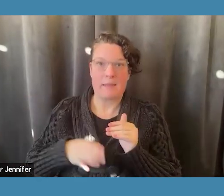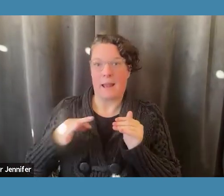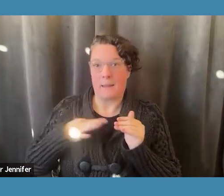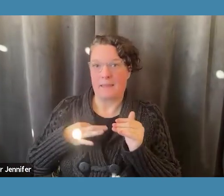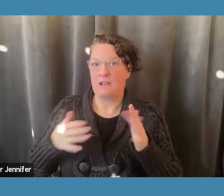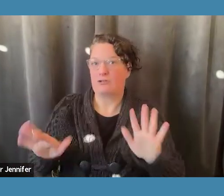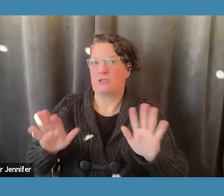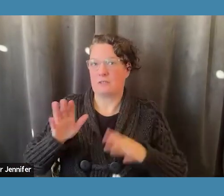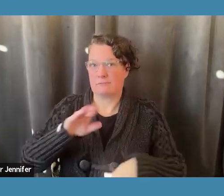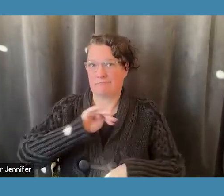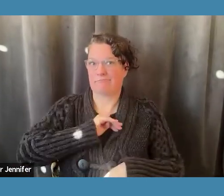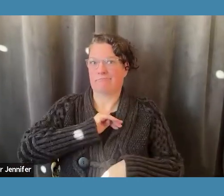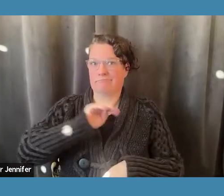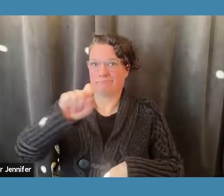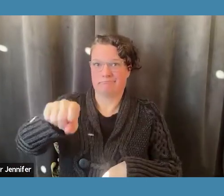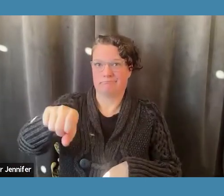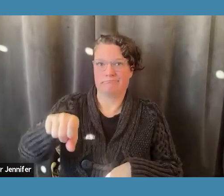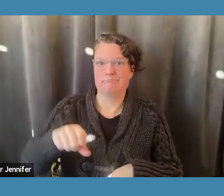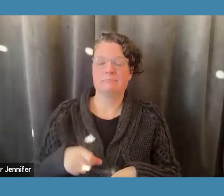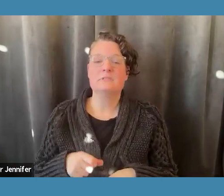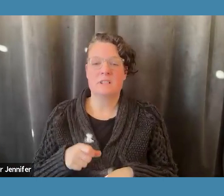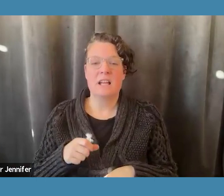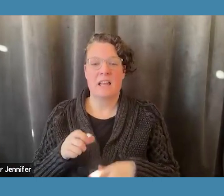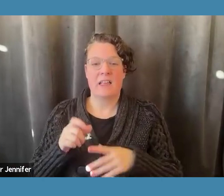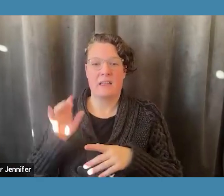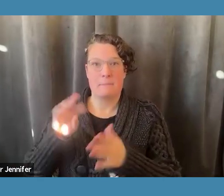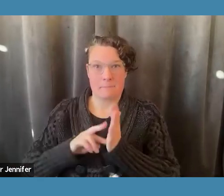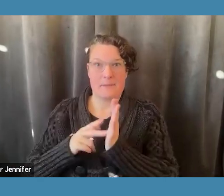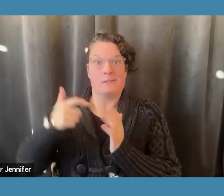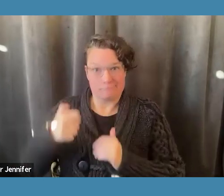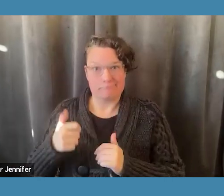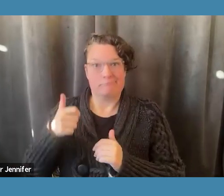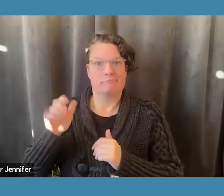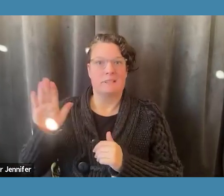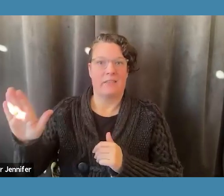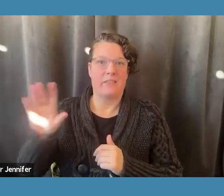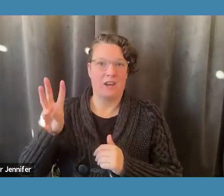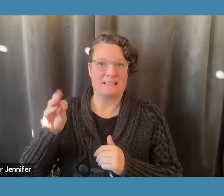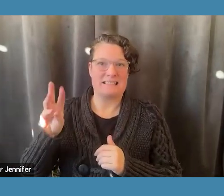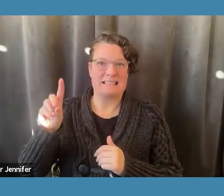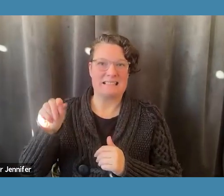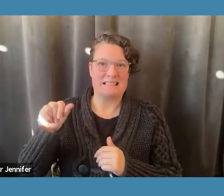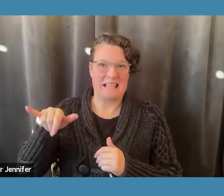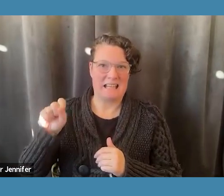and that's when their 60 days starts counting down.